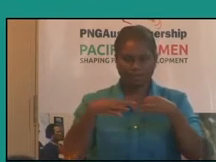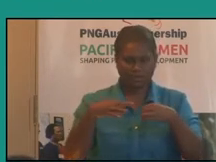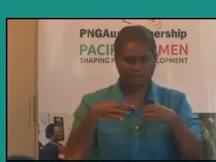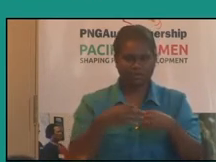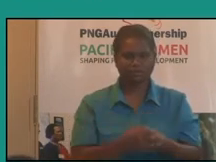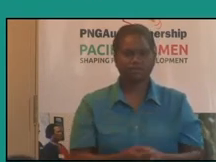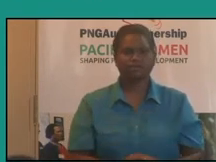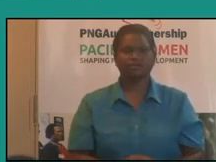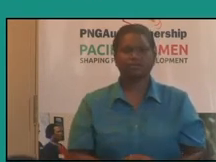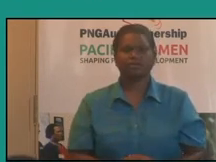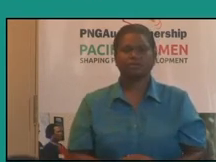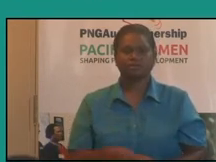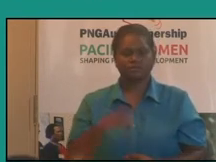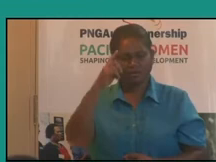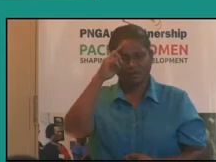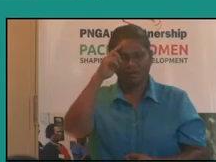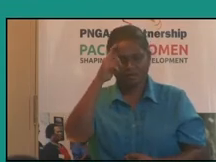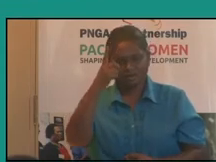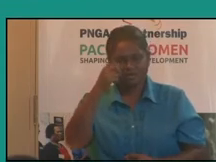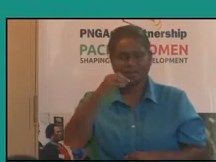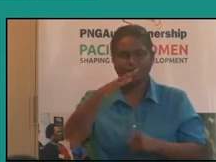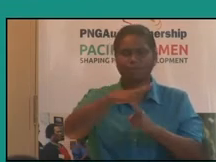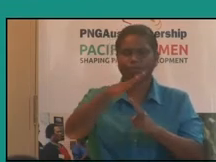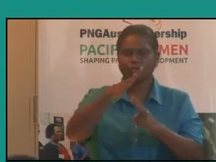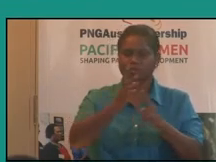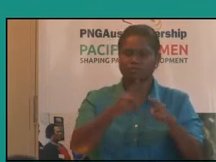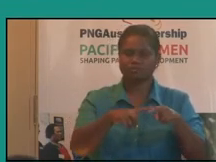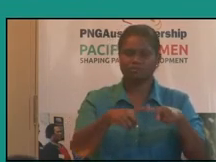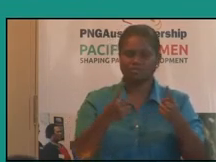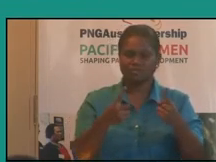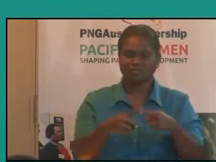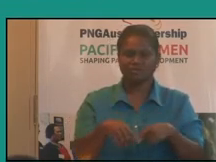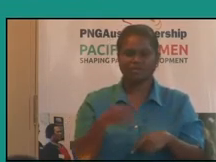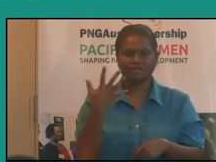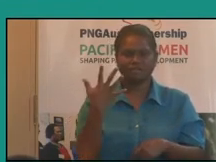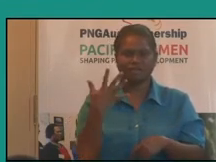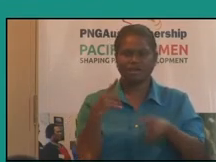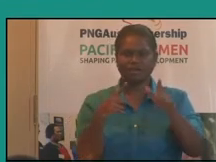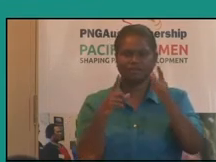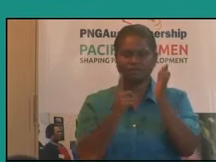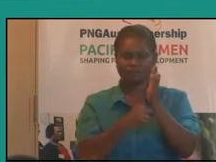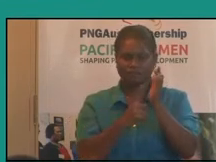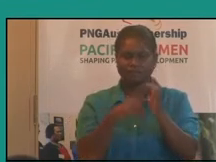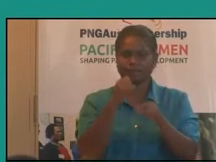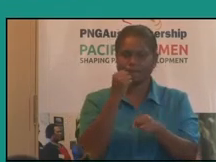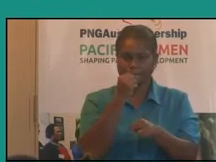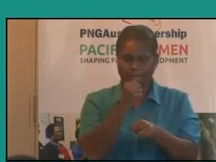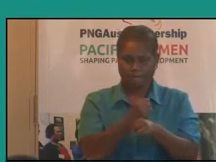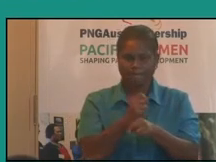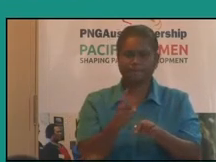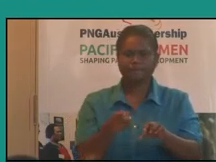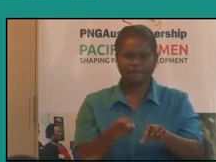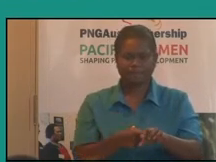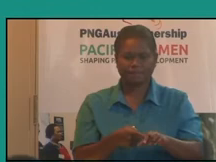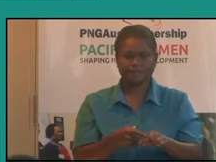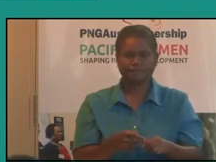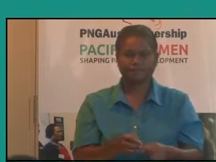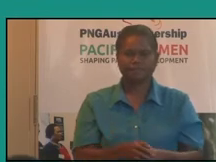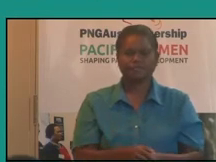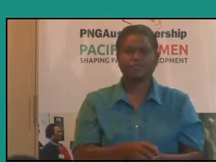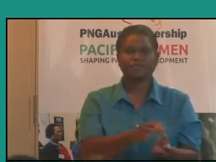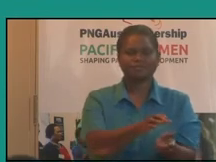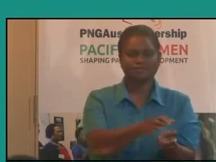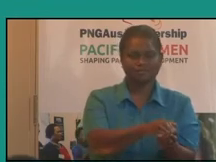mechanisms, understanding the importance of the differences between 5 local level governments that all sit inside the CIPIC Provincial